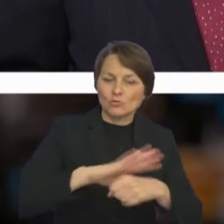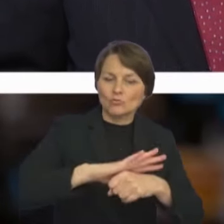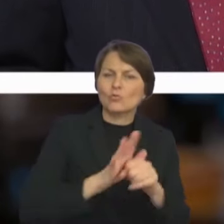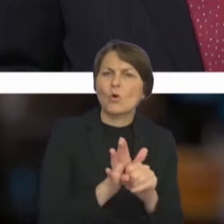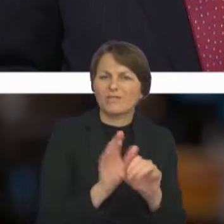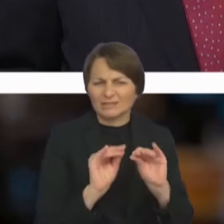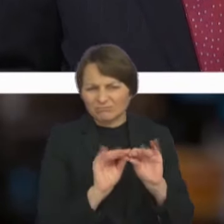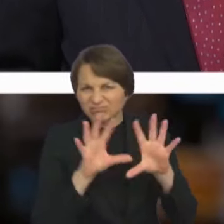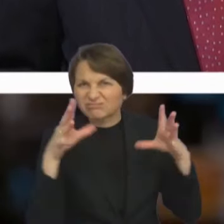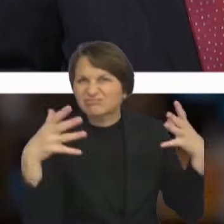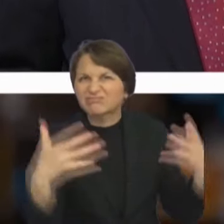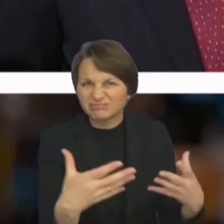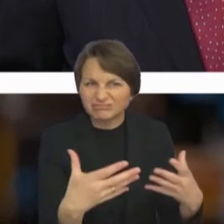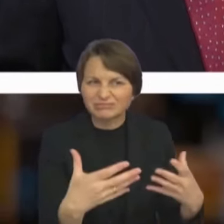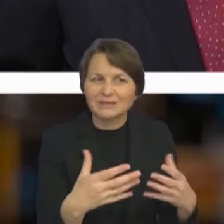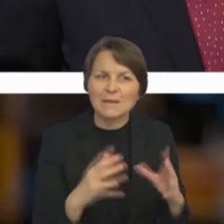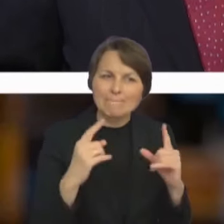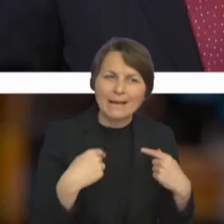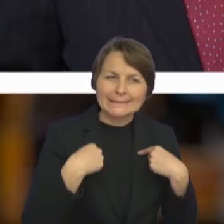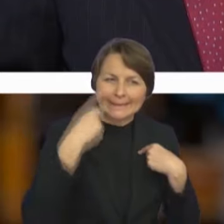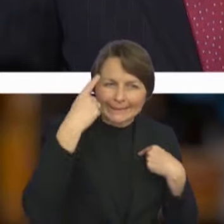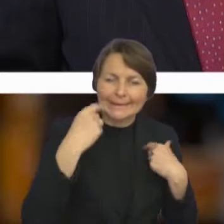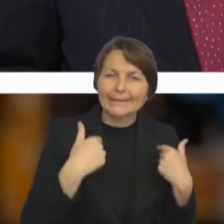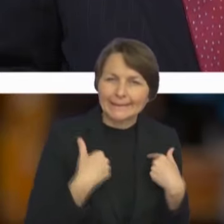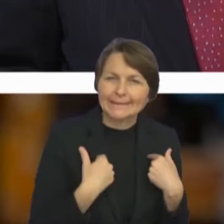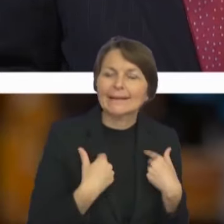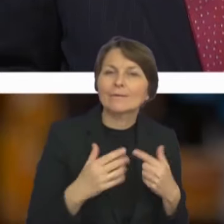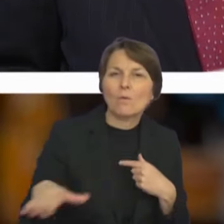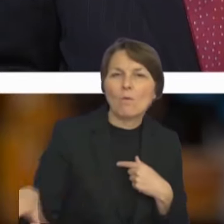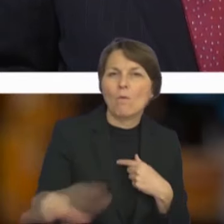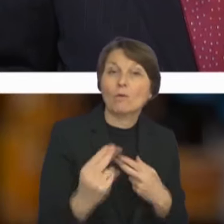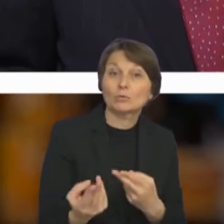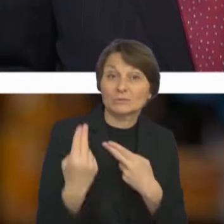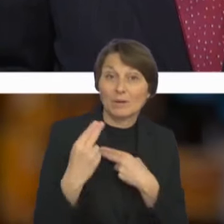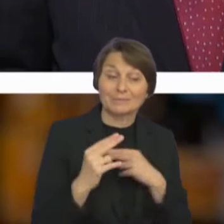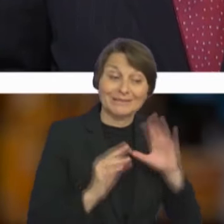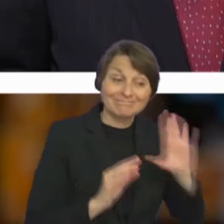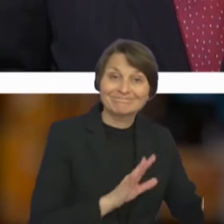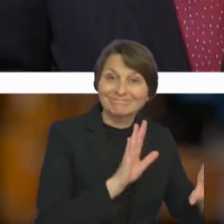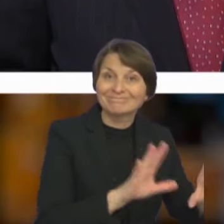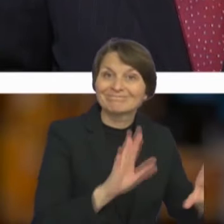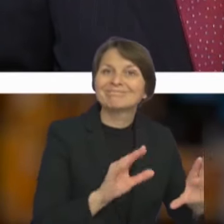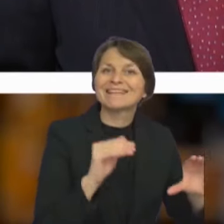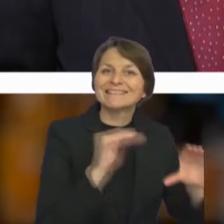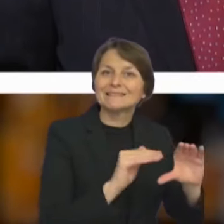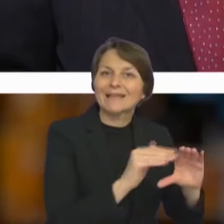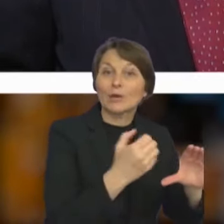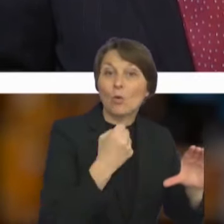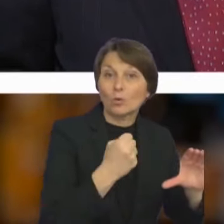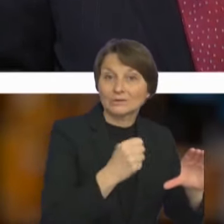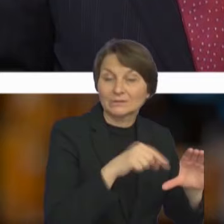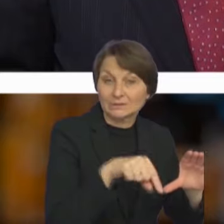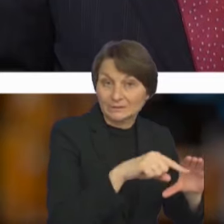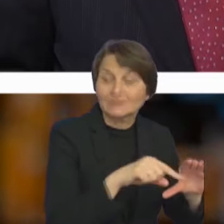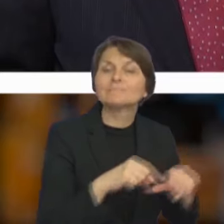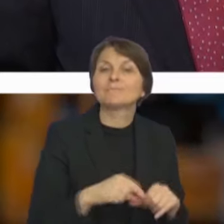order to ensure our responsibility to all the group stakeholders, the members of the Board of Directors unanimously